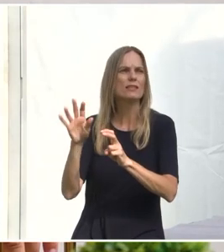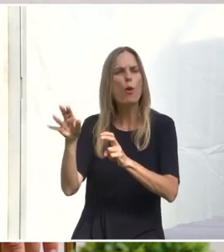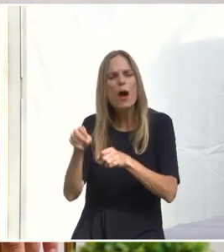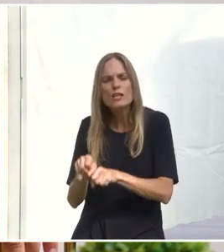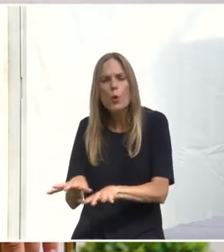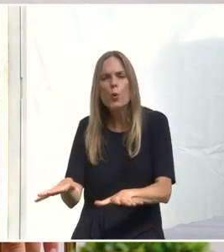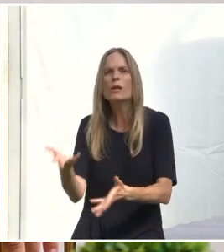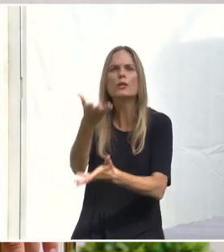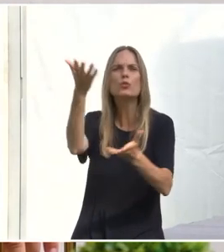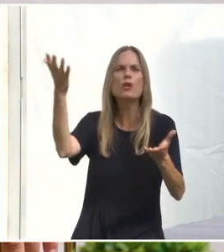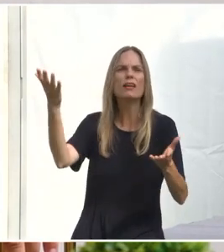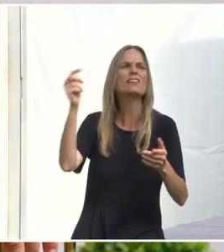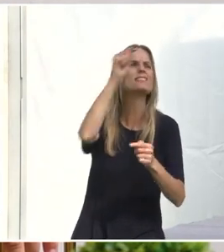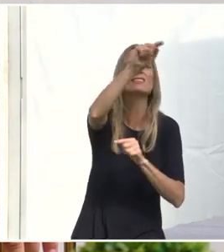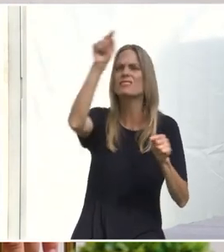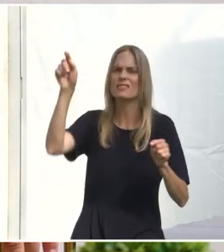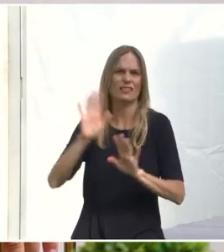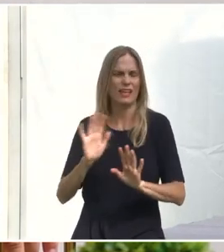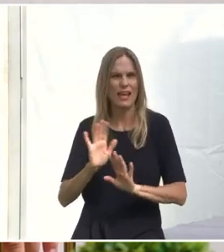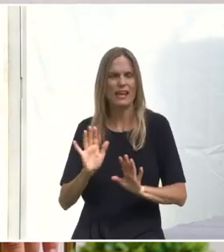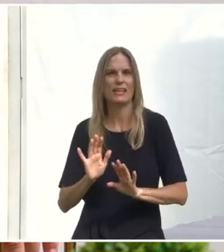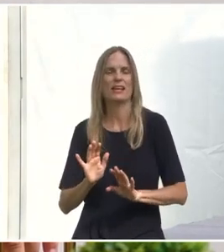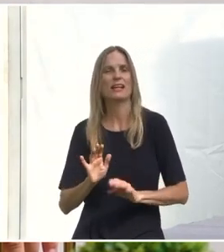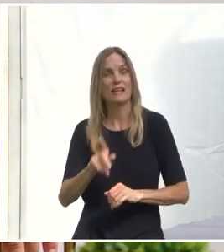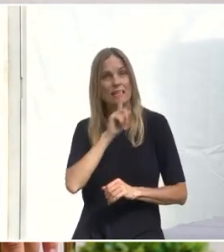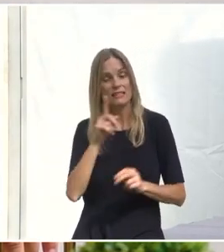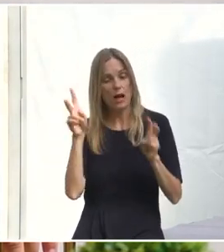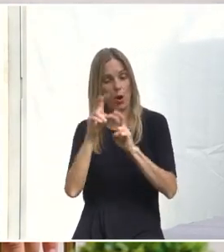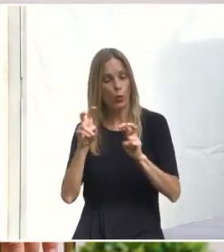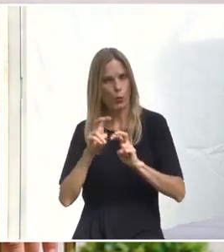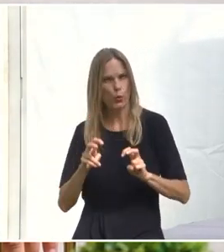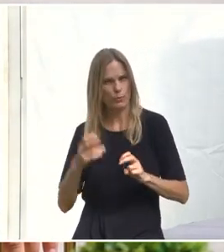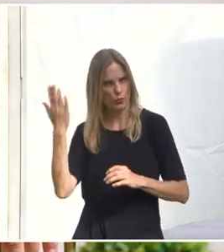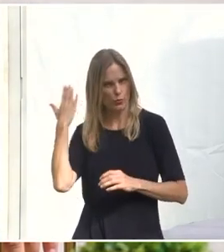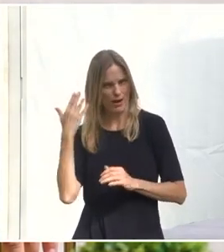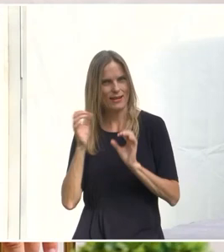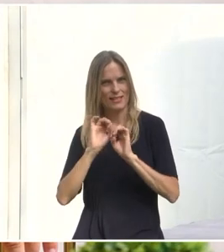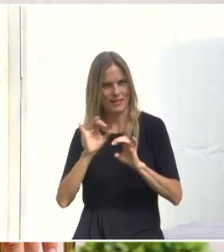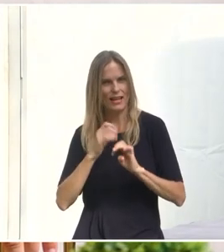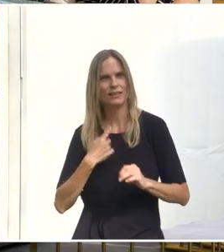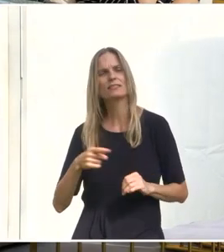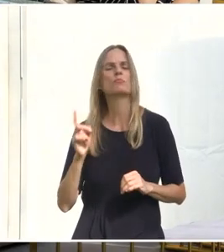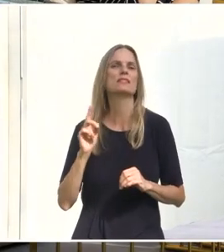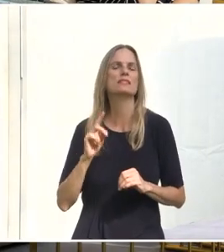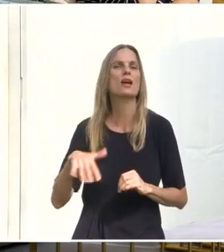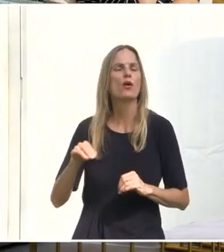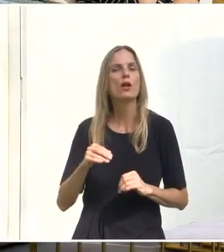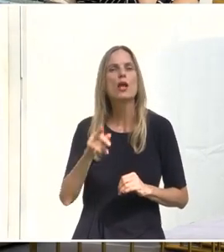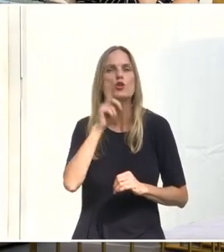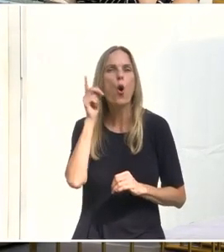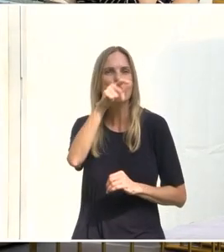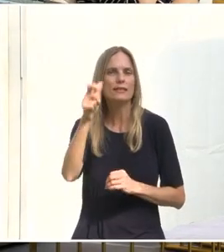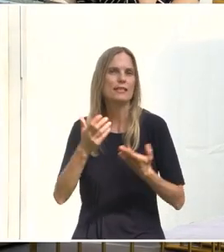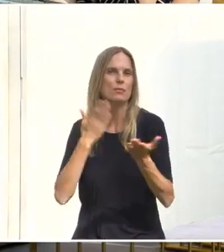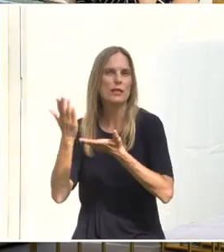want to find the roots here. And in the same research I was talking about earlier times, when we asked young people